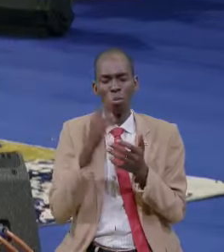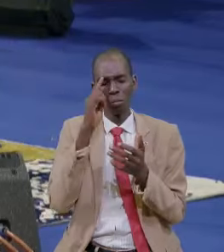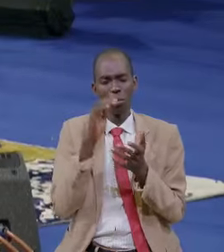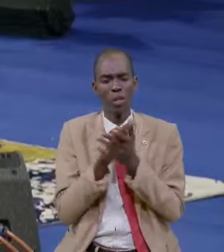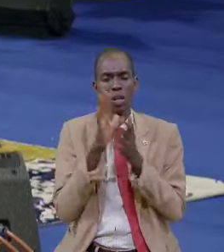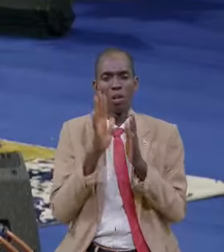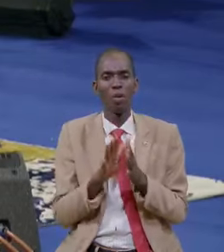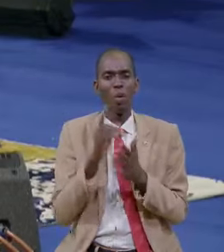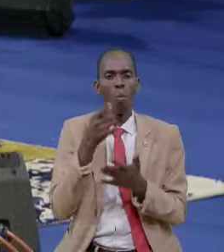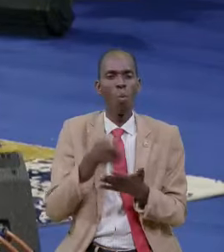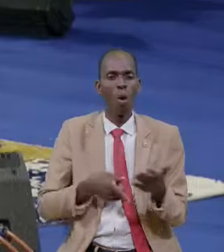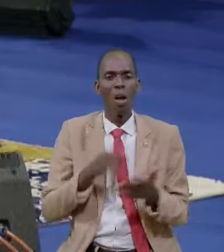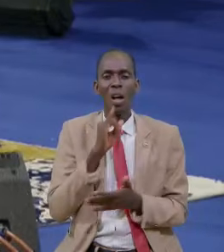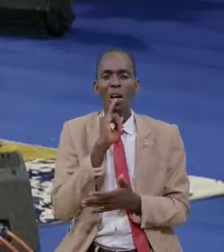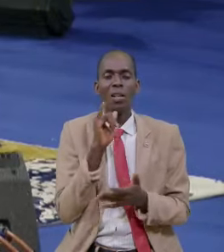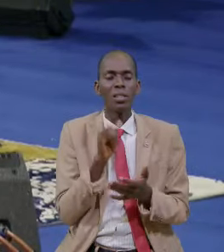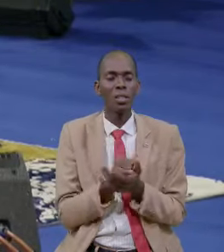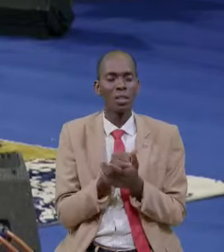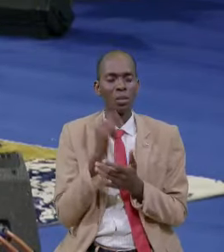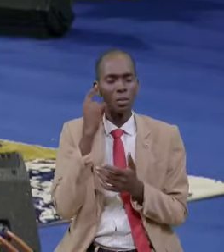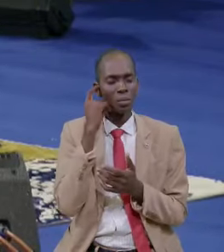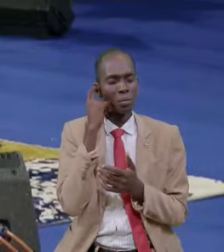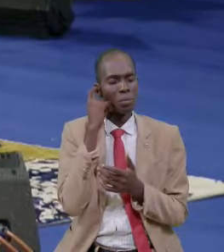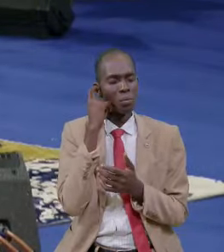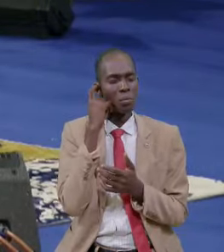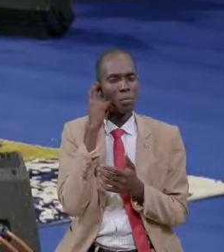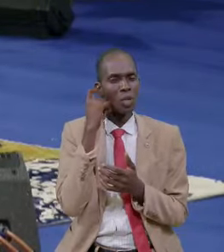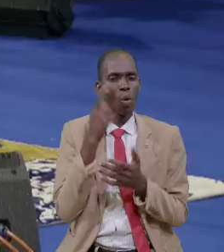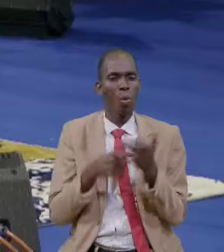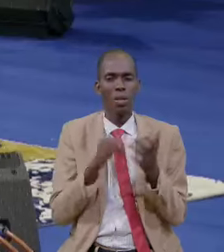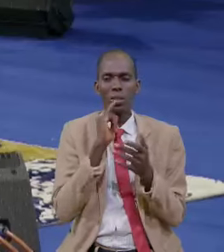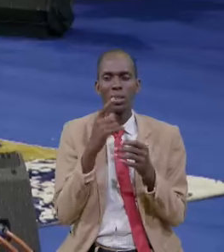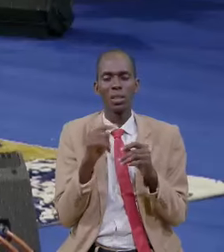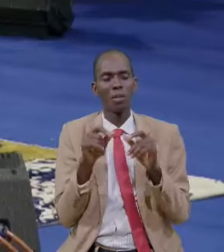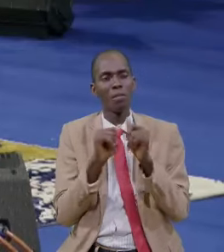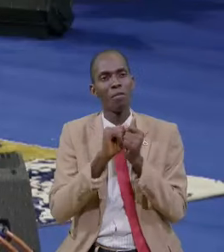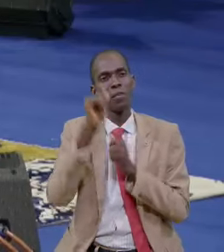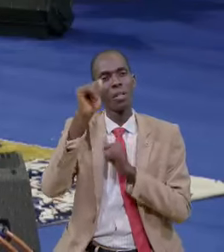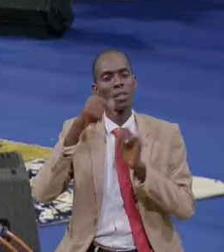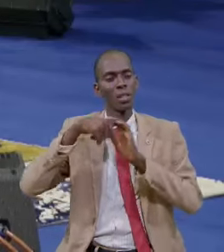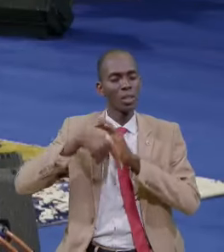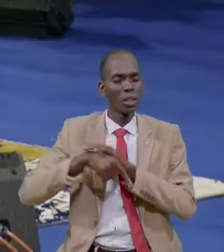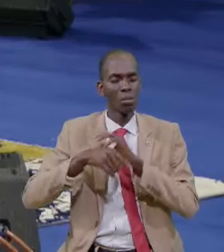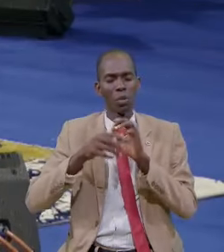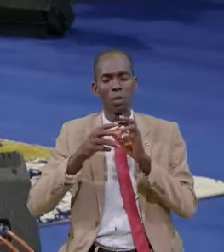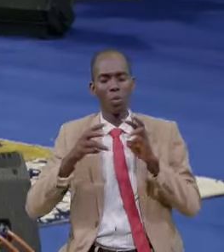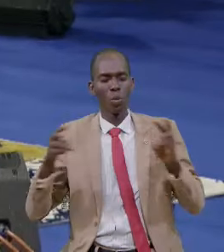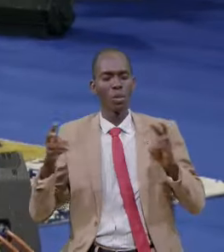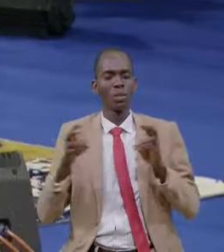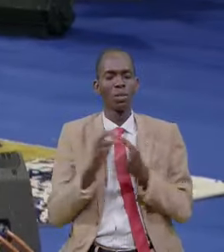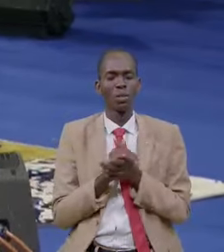is that? What are the breadth and the length and the depth and